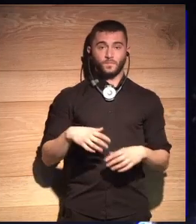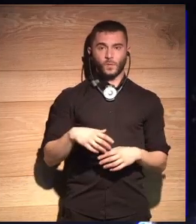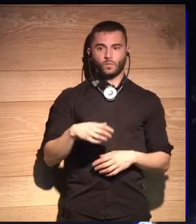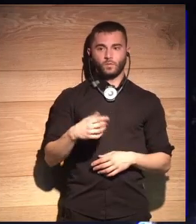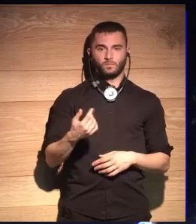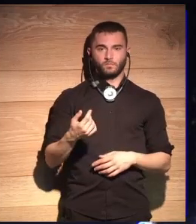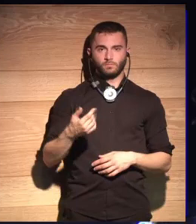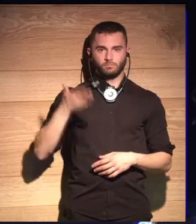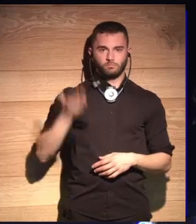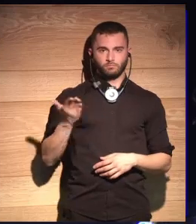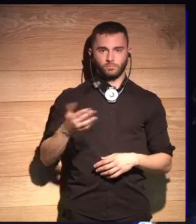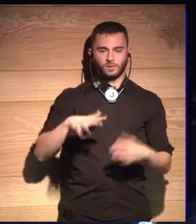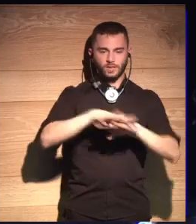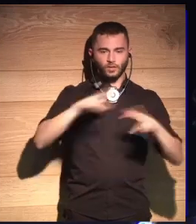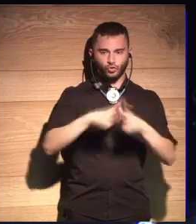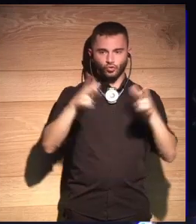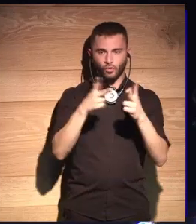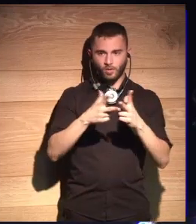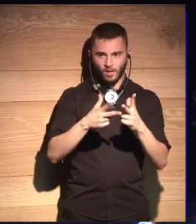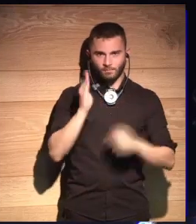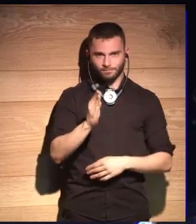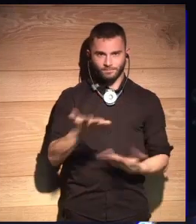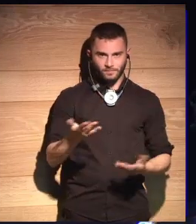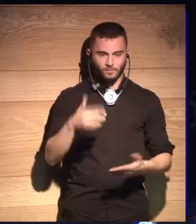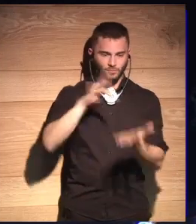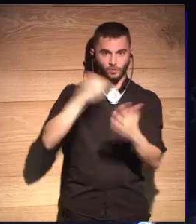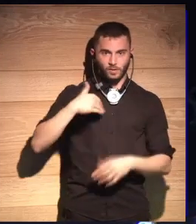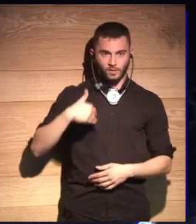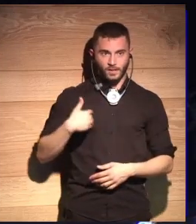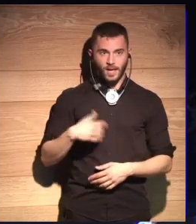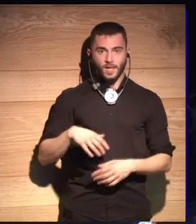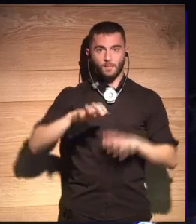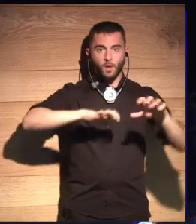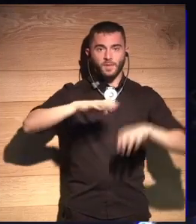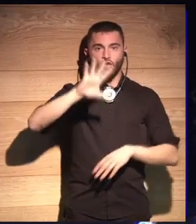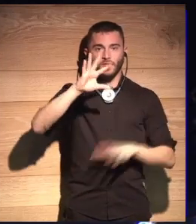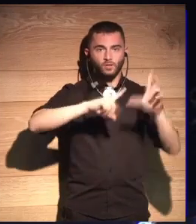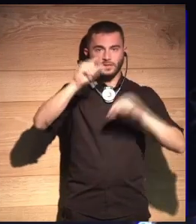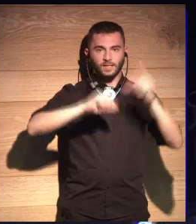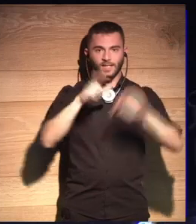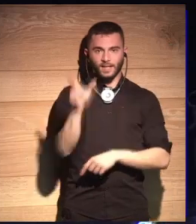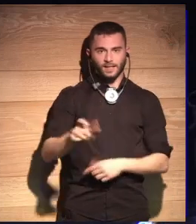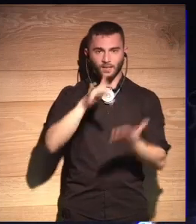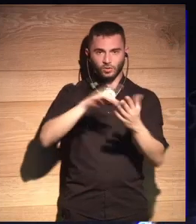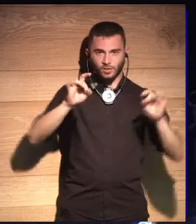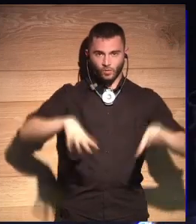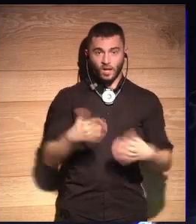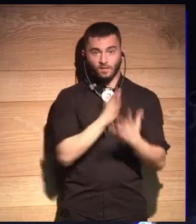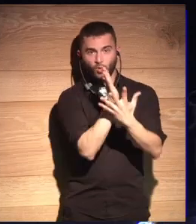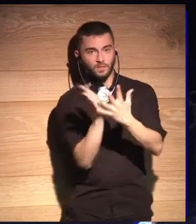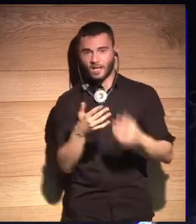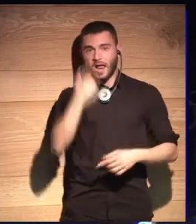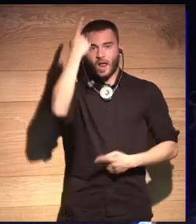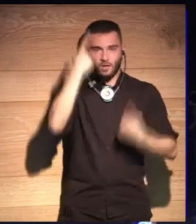very much modelled on the Five Star movement in Italy. So these are sort of some of the possibilities, but the extent to which that provides the type of